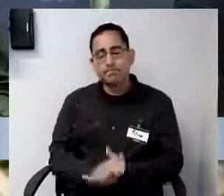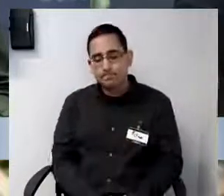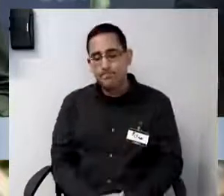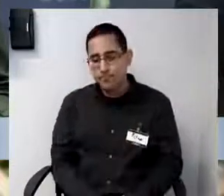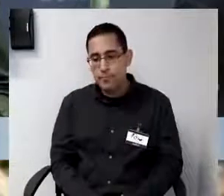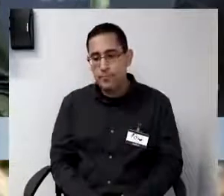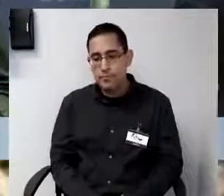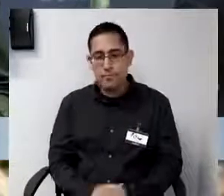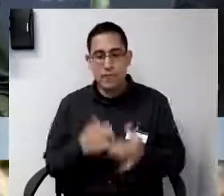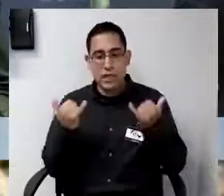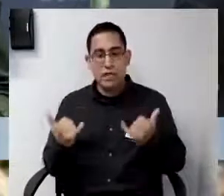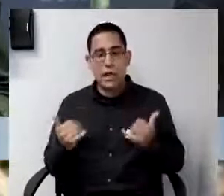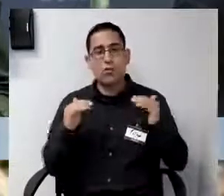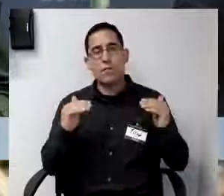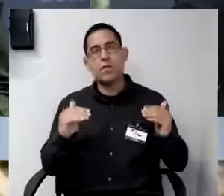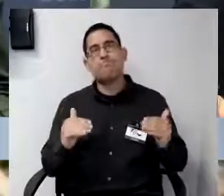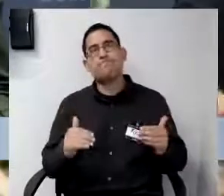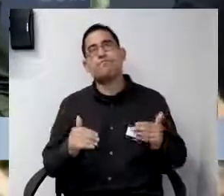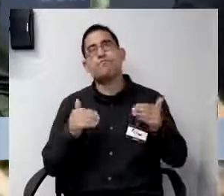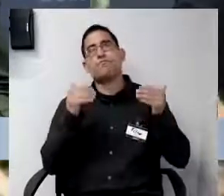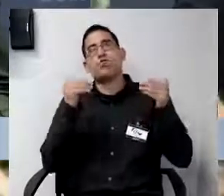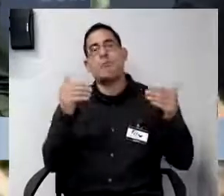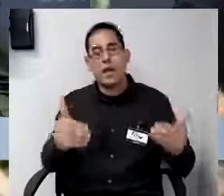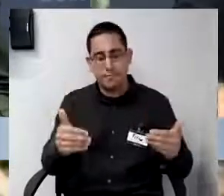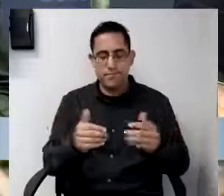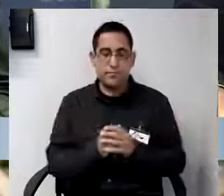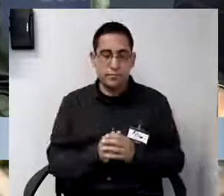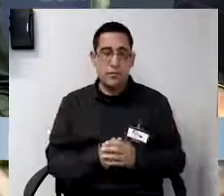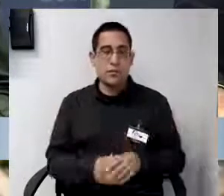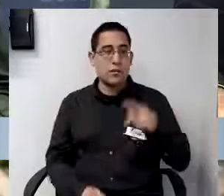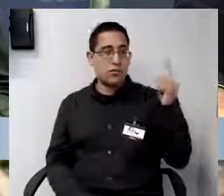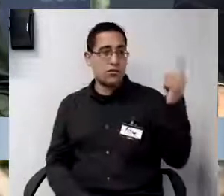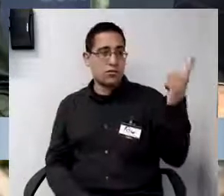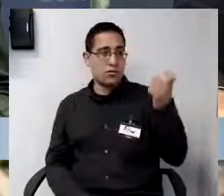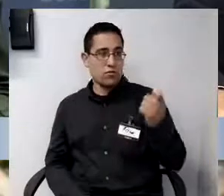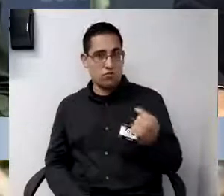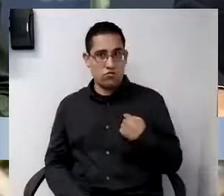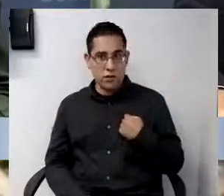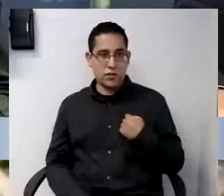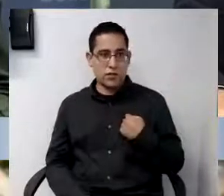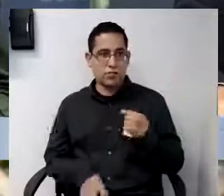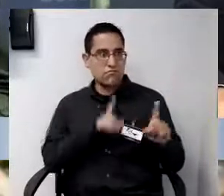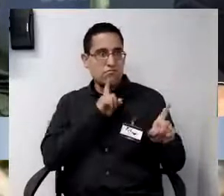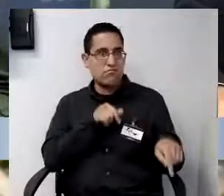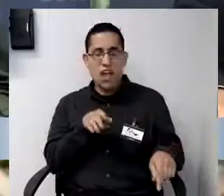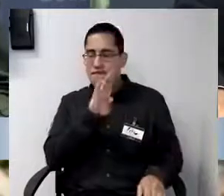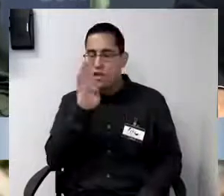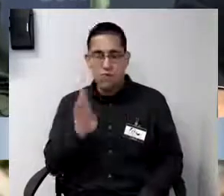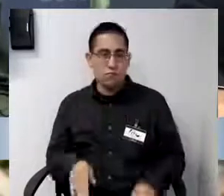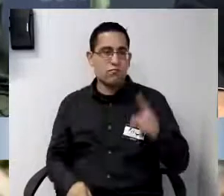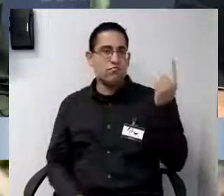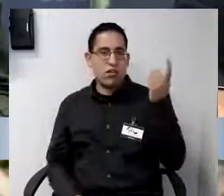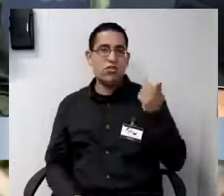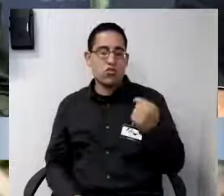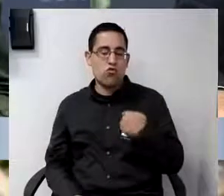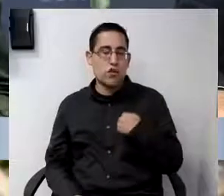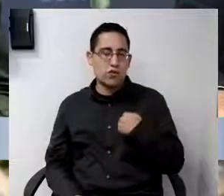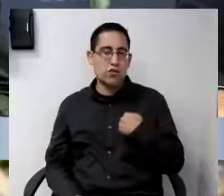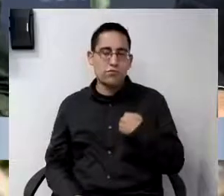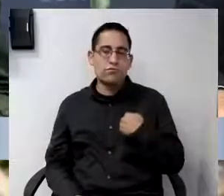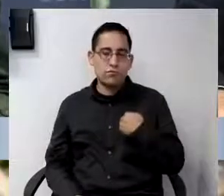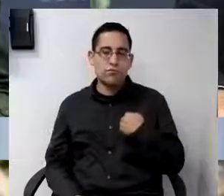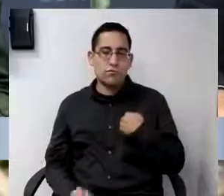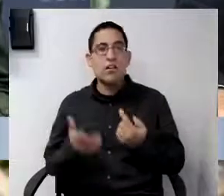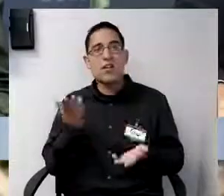So I'll jump ahead. So a question I have never been answered in the past, again, but this is something we'll start showing